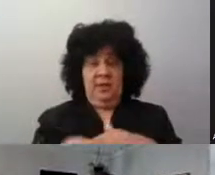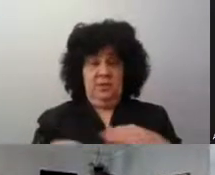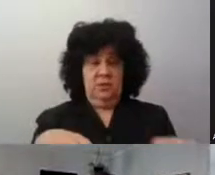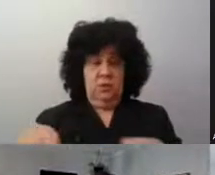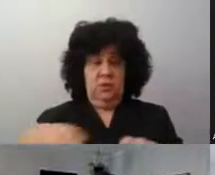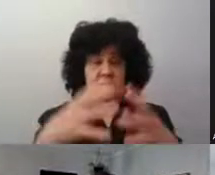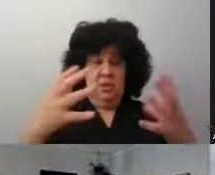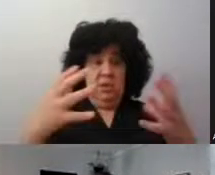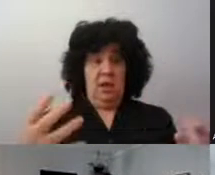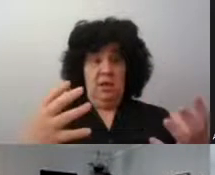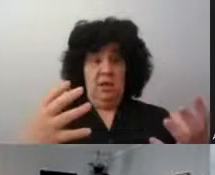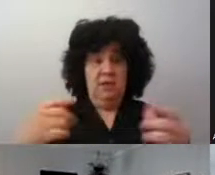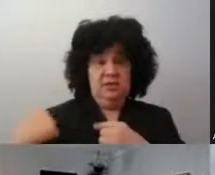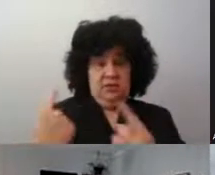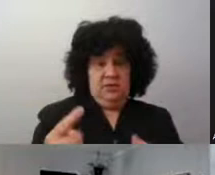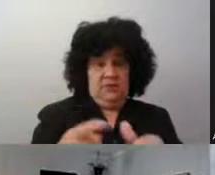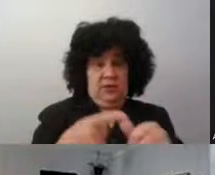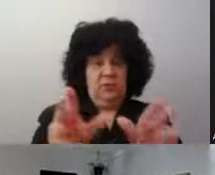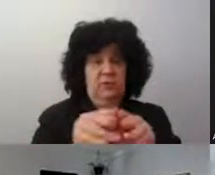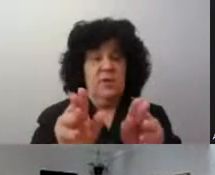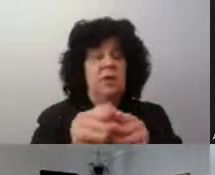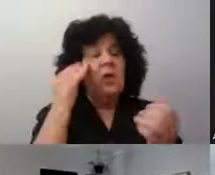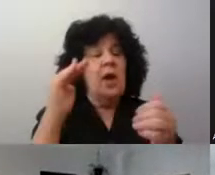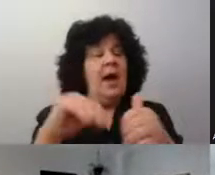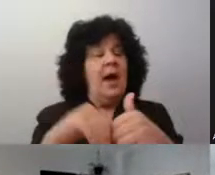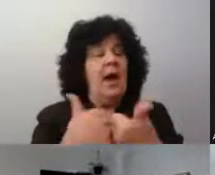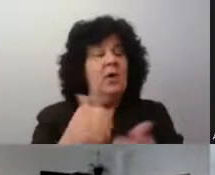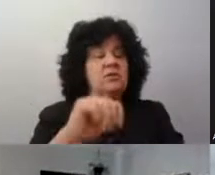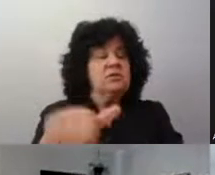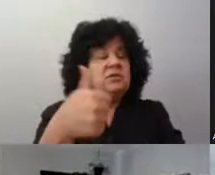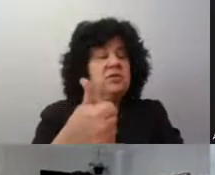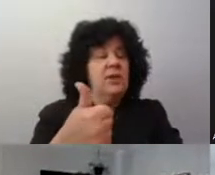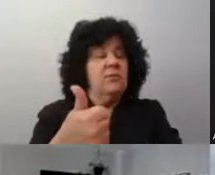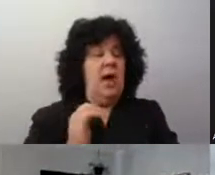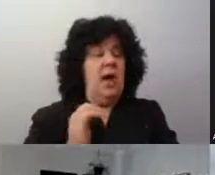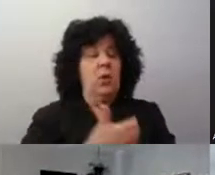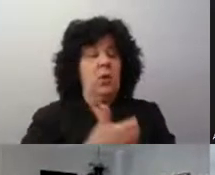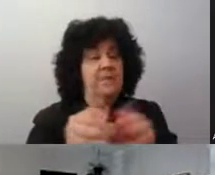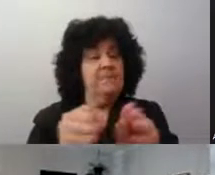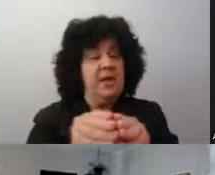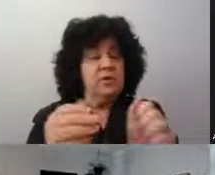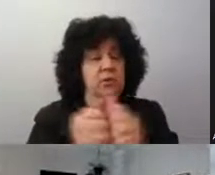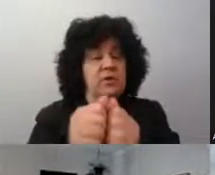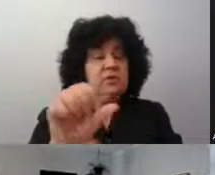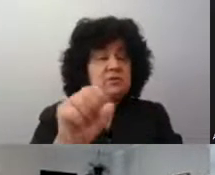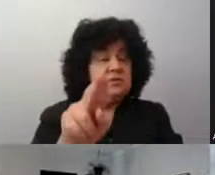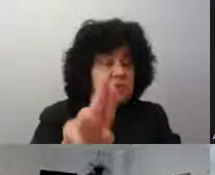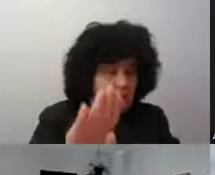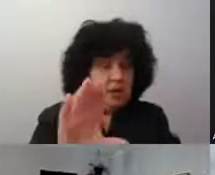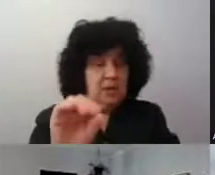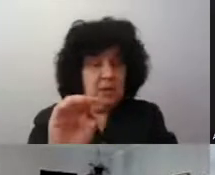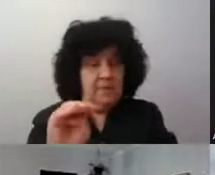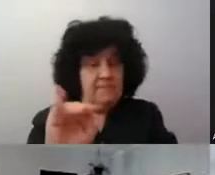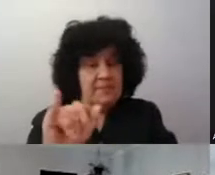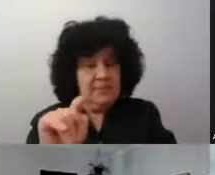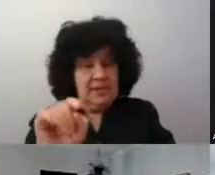thinking since our first meeting as to how do we establish our committee here in terms of subcommittees. So much of the focus today will be